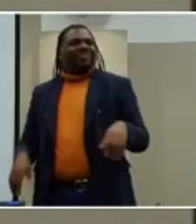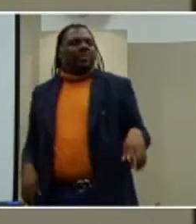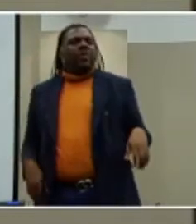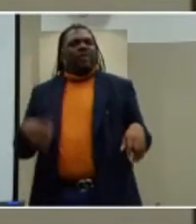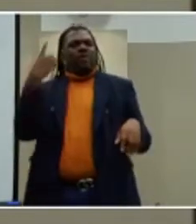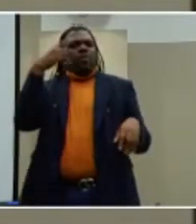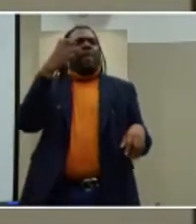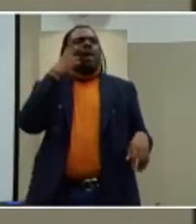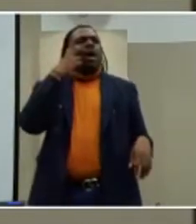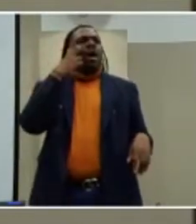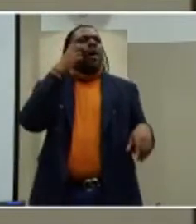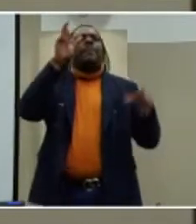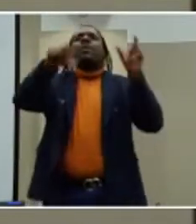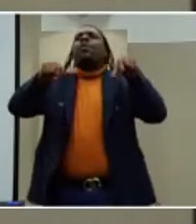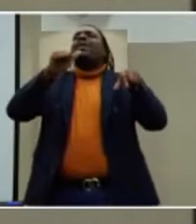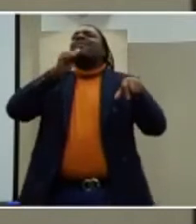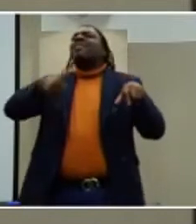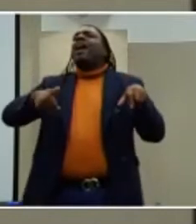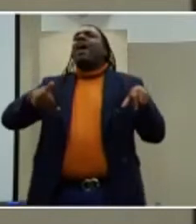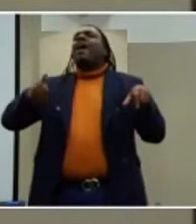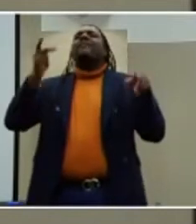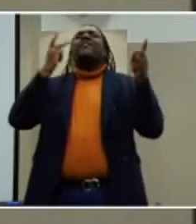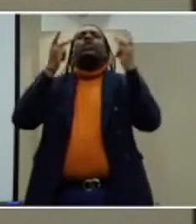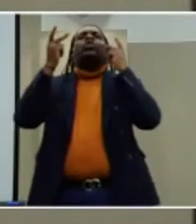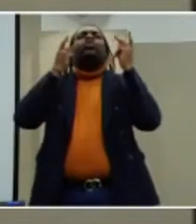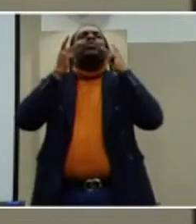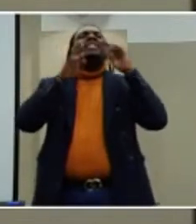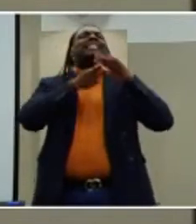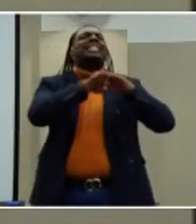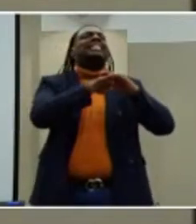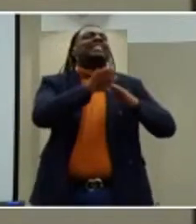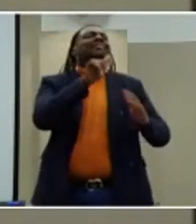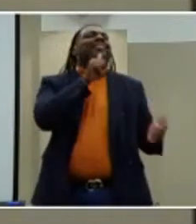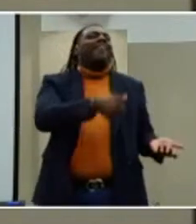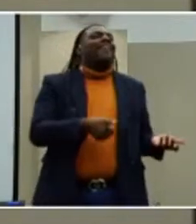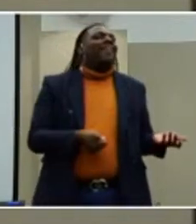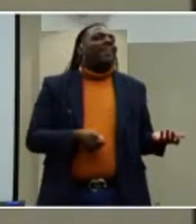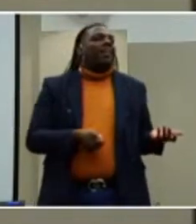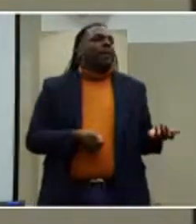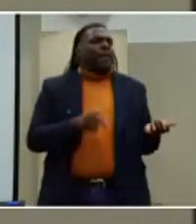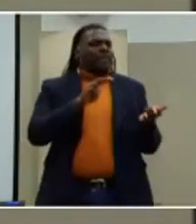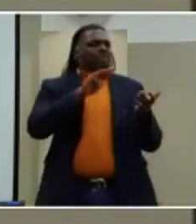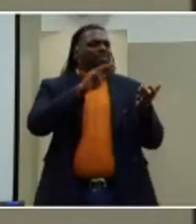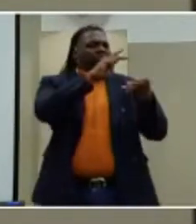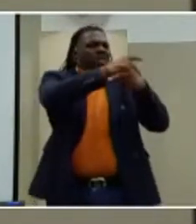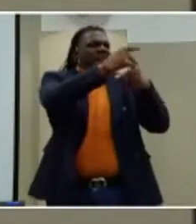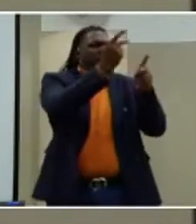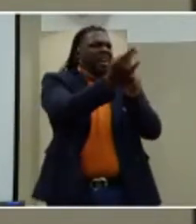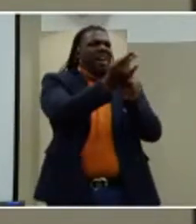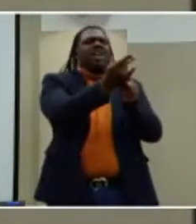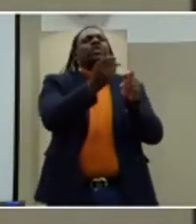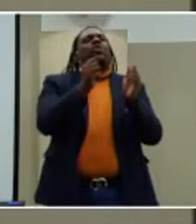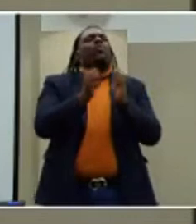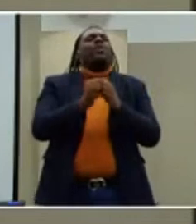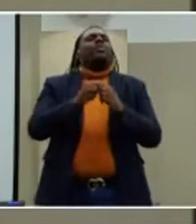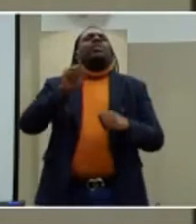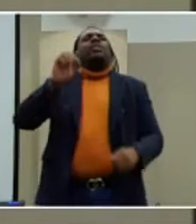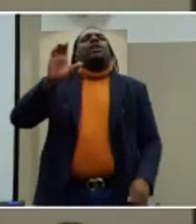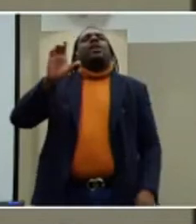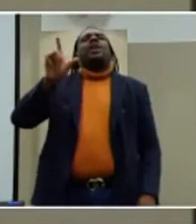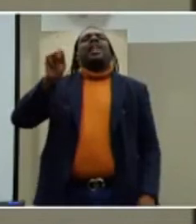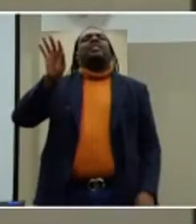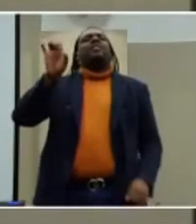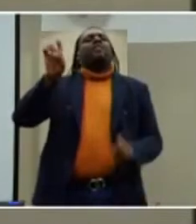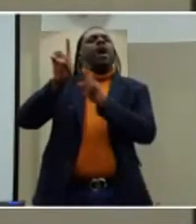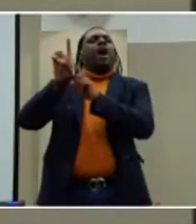for blind people are not visually accessible, and these can be products classified under the FDA under class 2 or